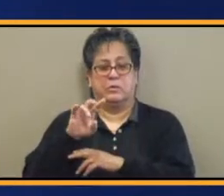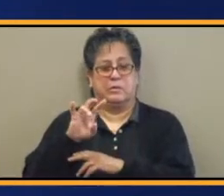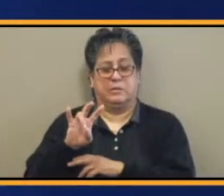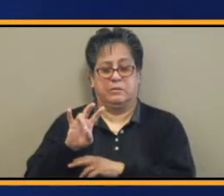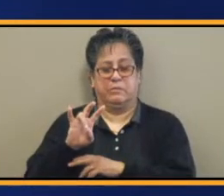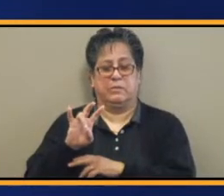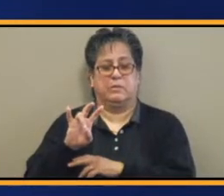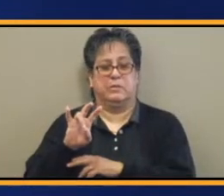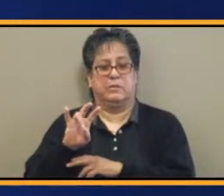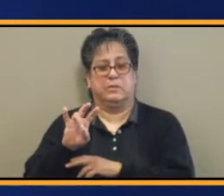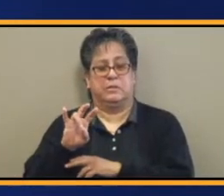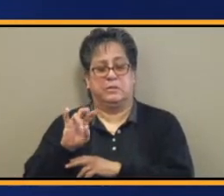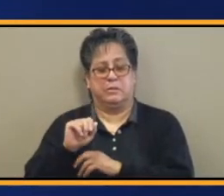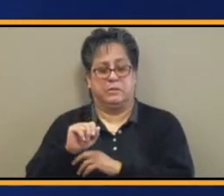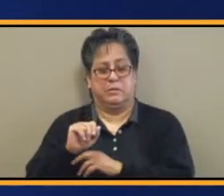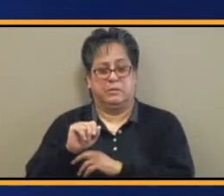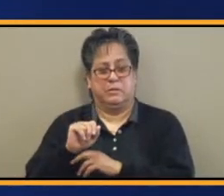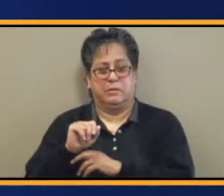16-1040-1083.046 and HQ number